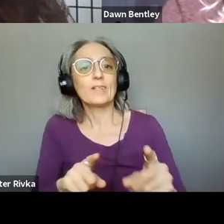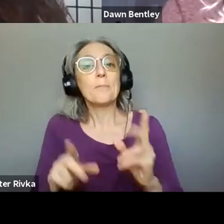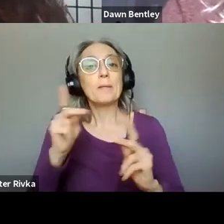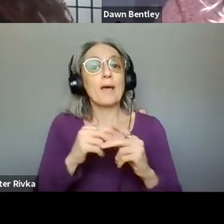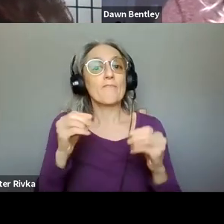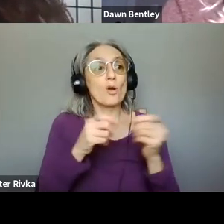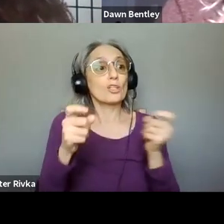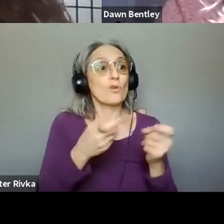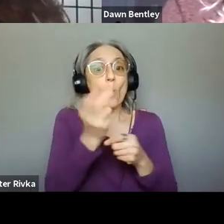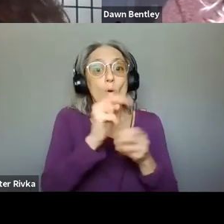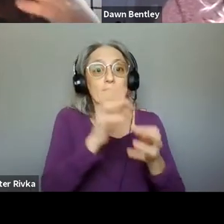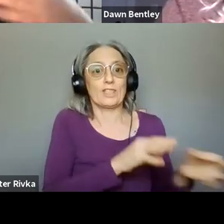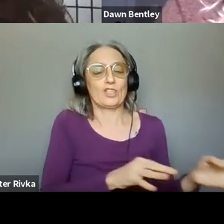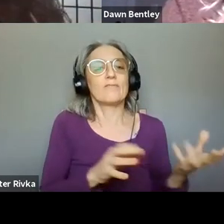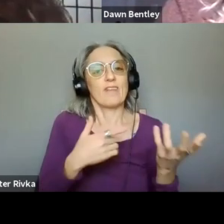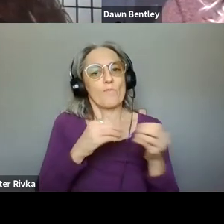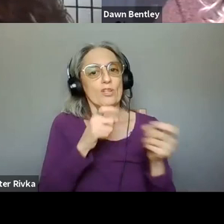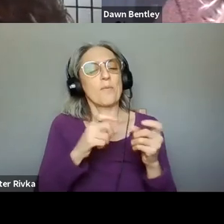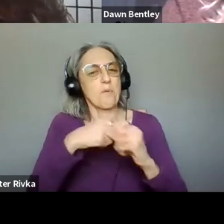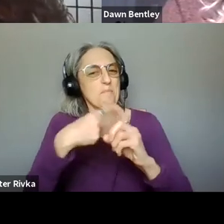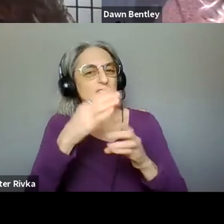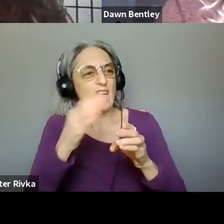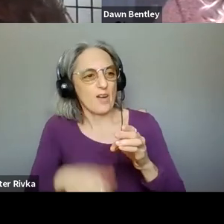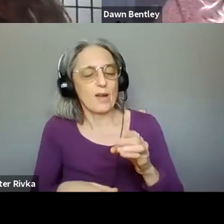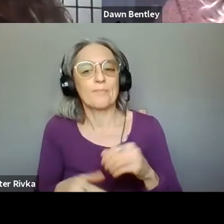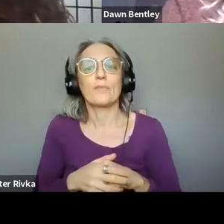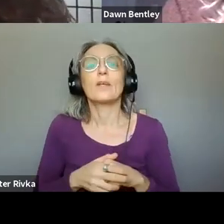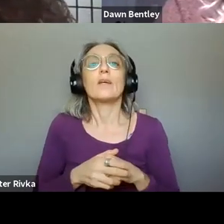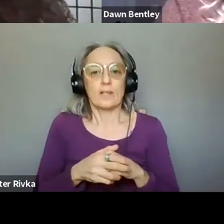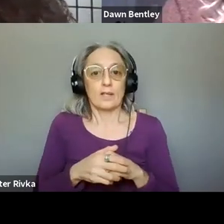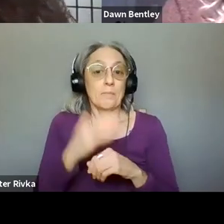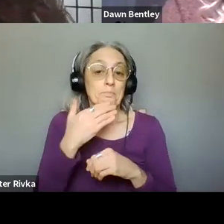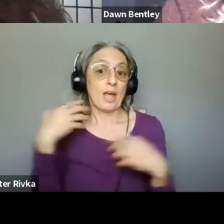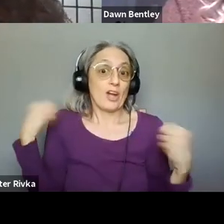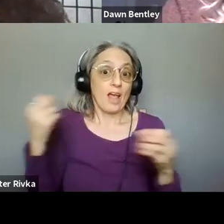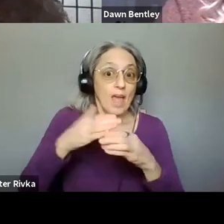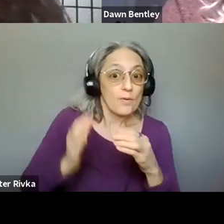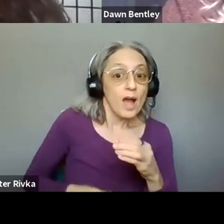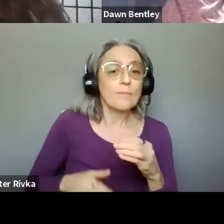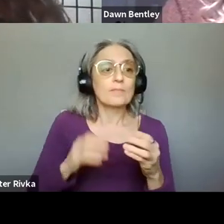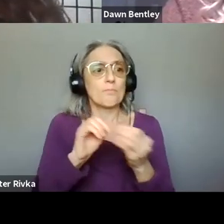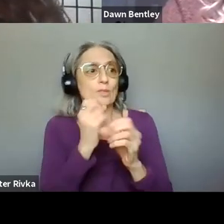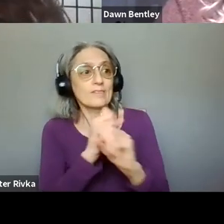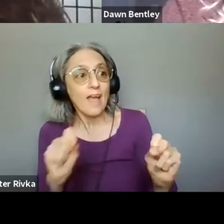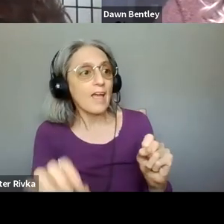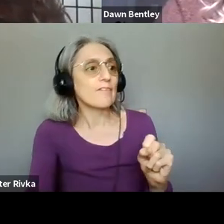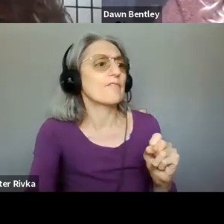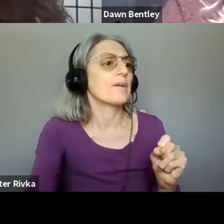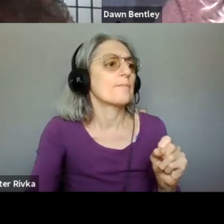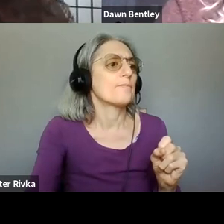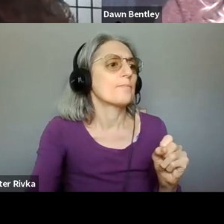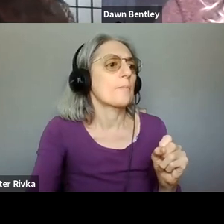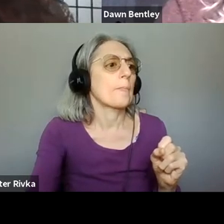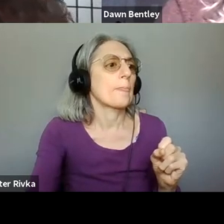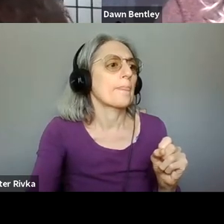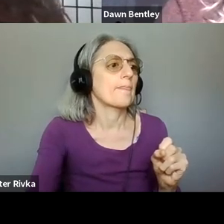making. So we know that people who have control over decision making have better health outcomes. They are safer. They show better